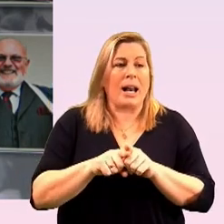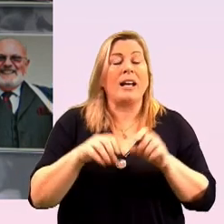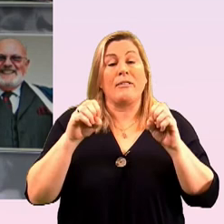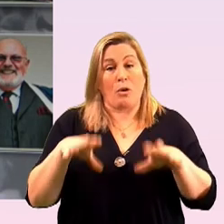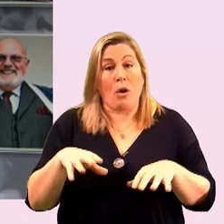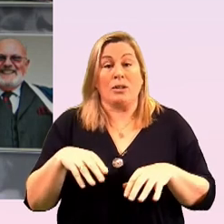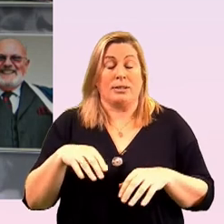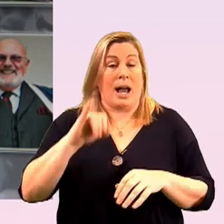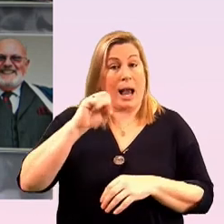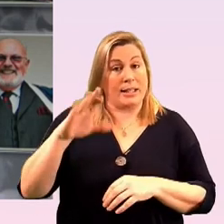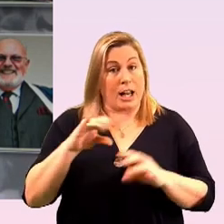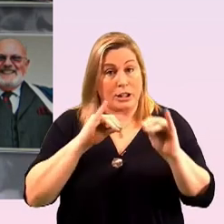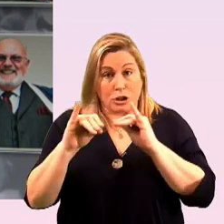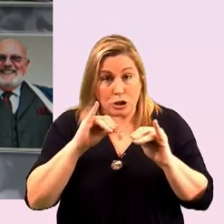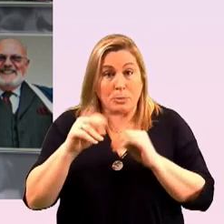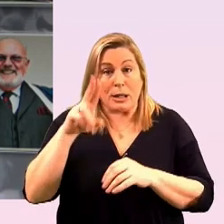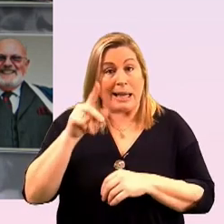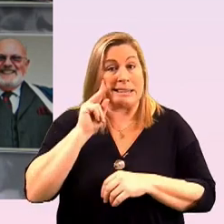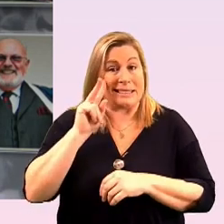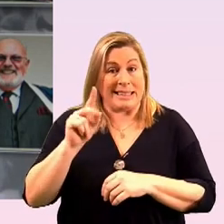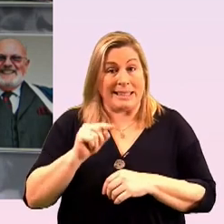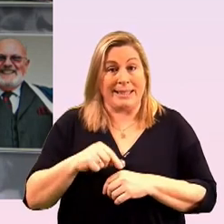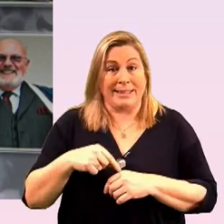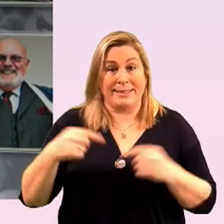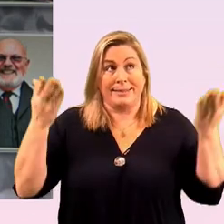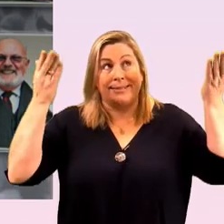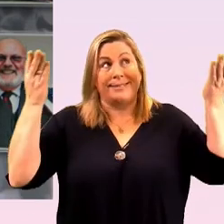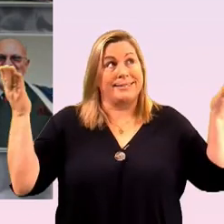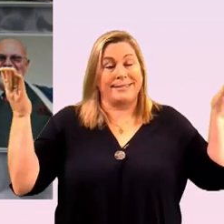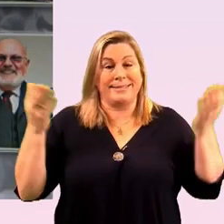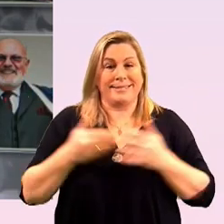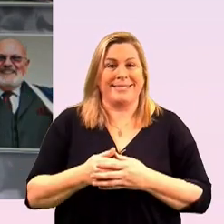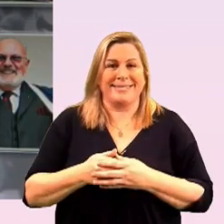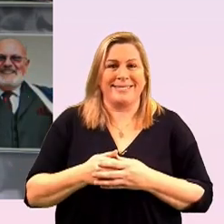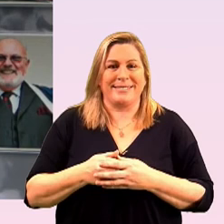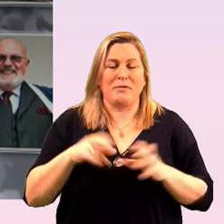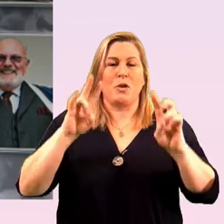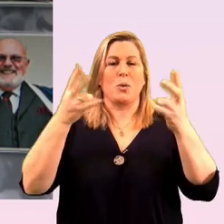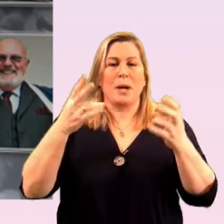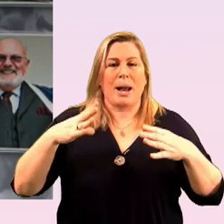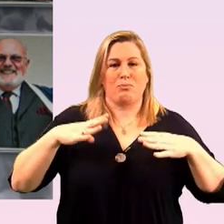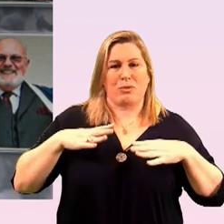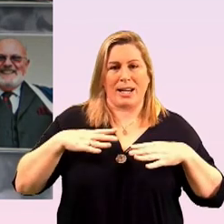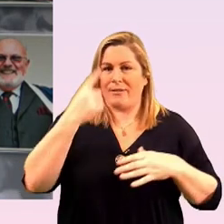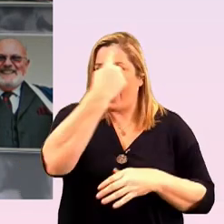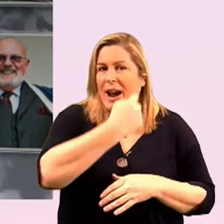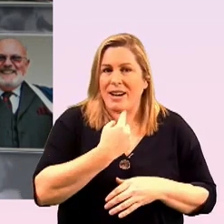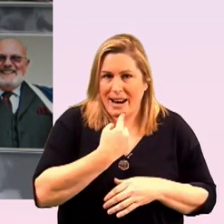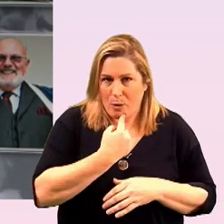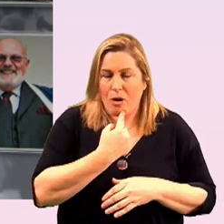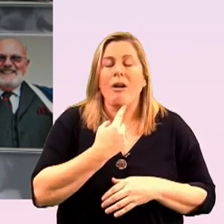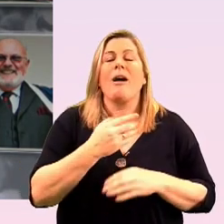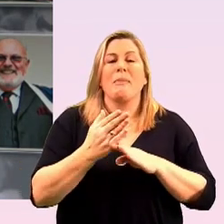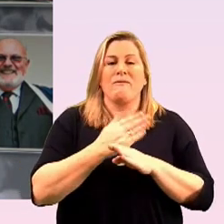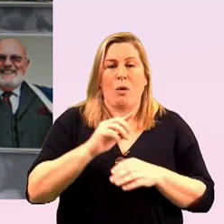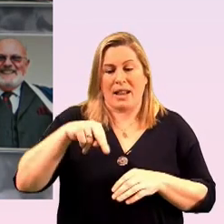wonderful ISL interpreters, which you can see down in your corner. Folks, we're going to take a quick break now for about 30 minutes before the next session